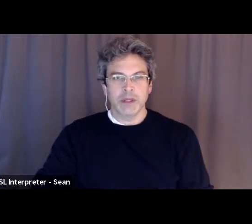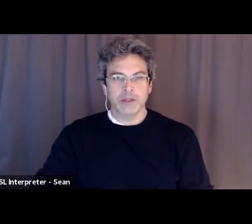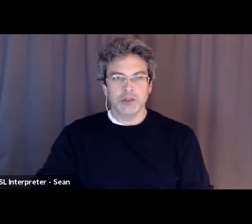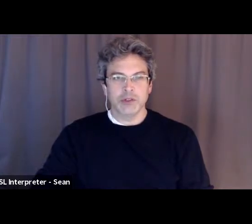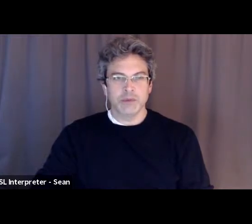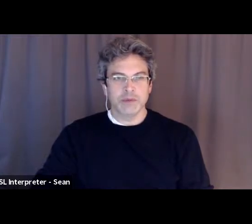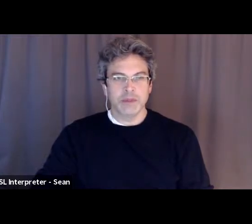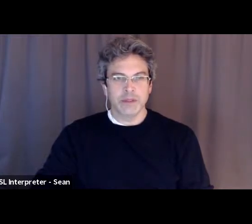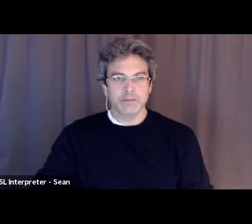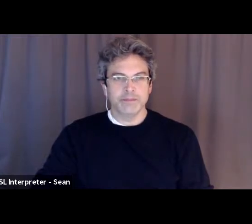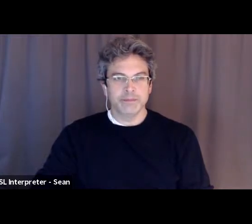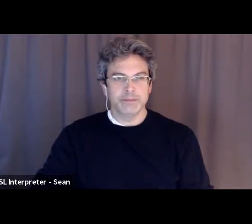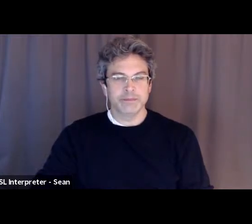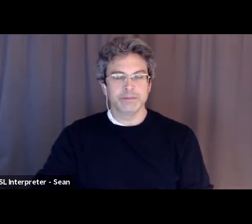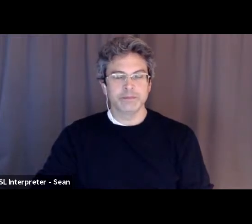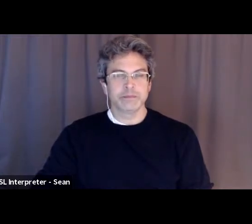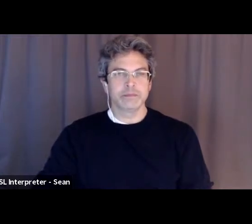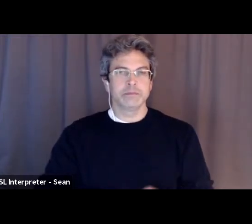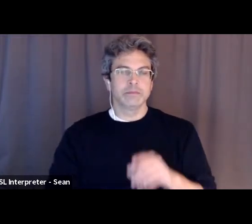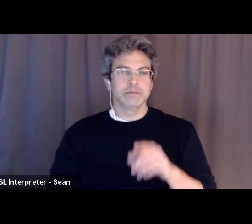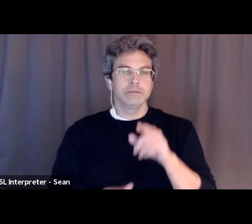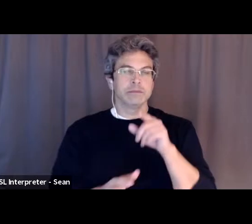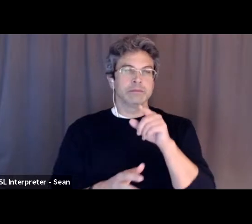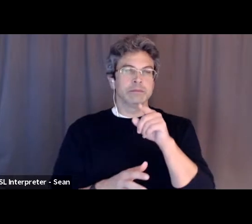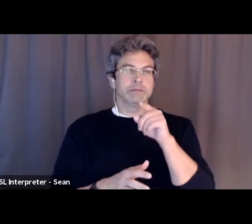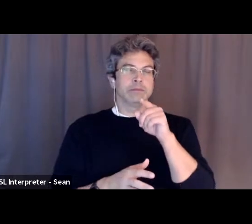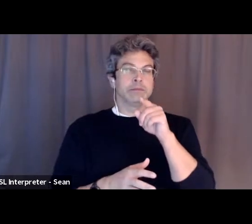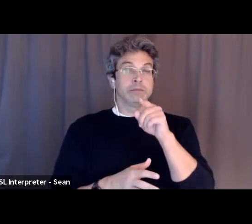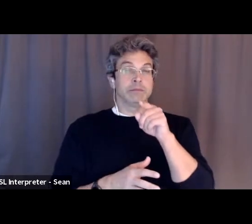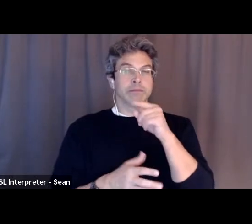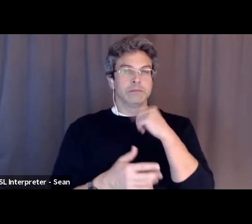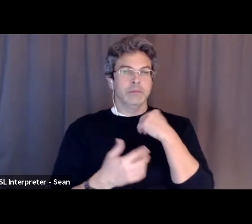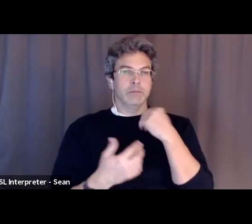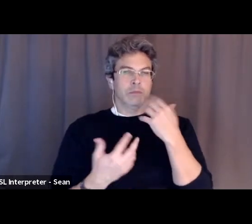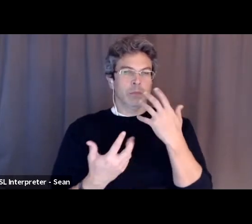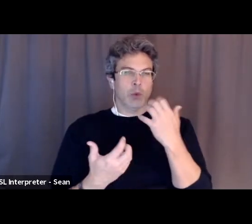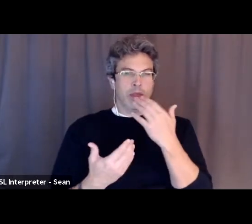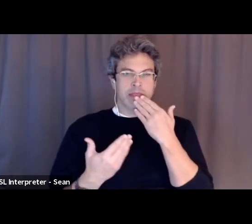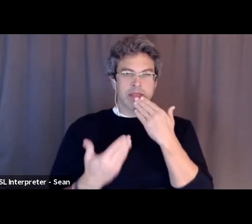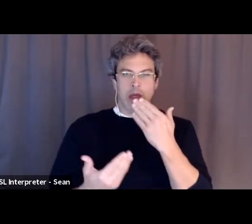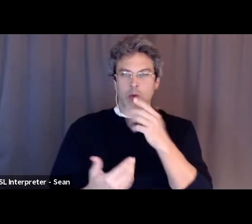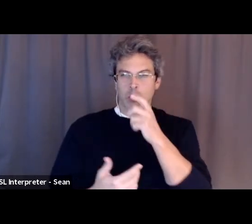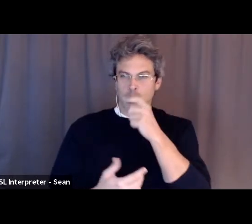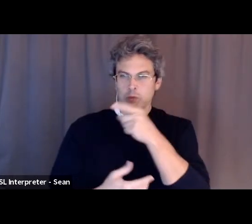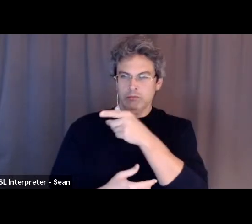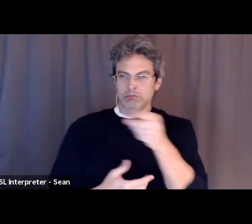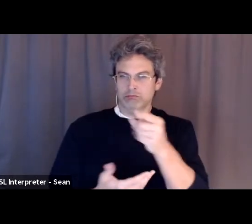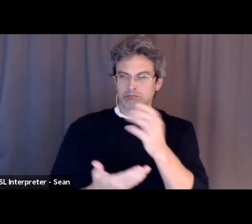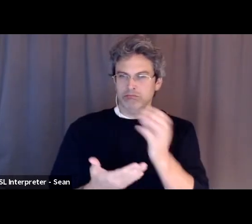Most importantly, I would like to thank you for all those who can be here during this